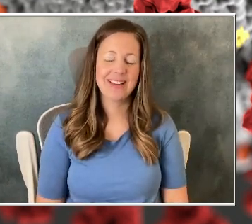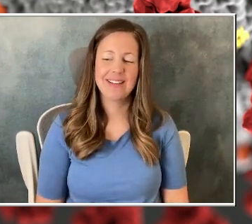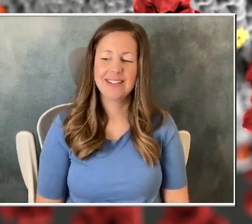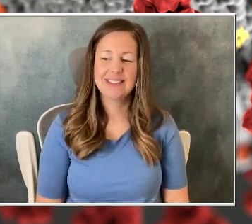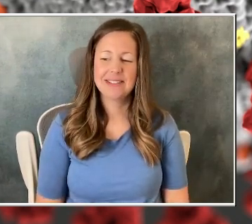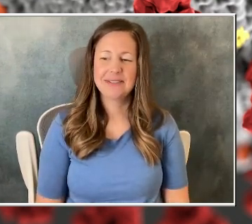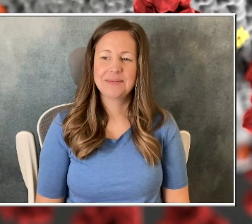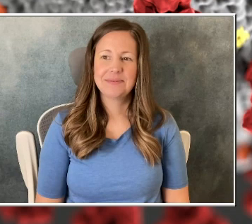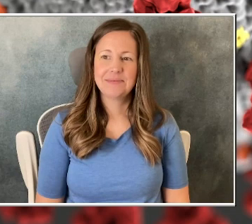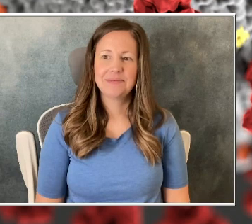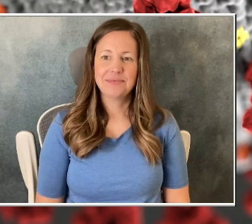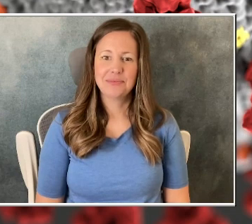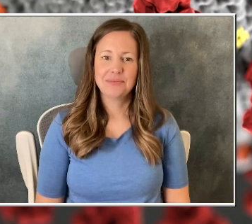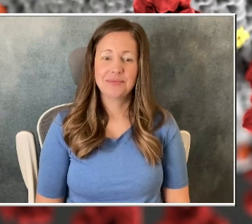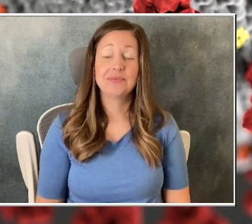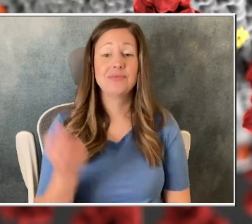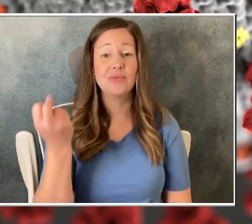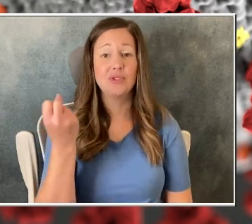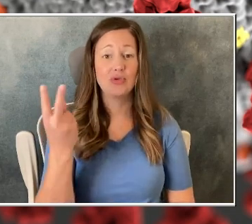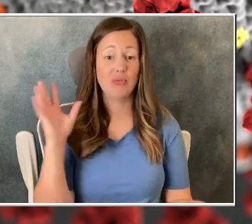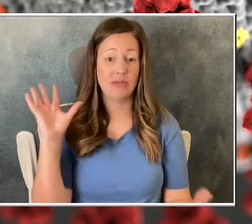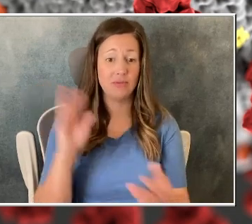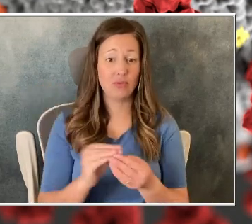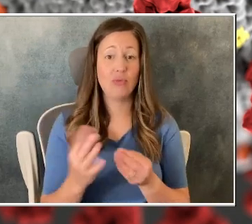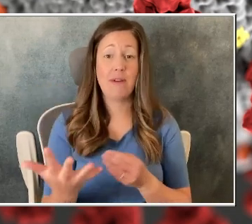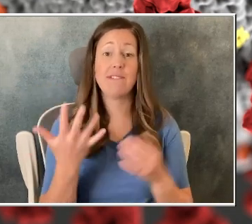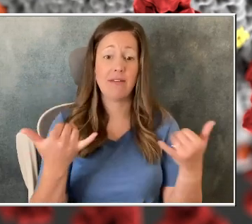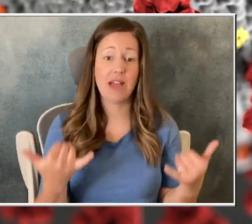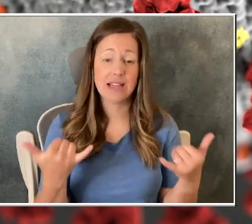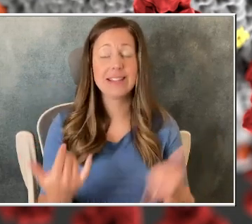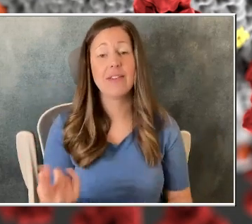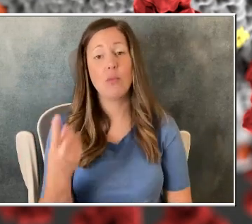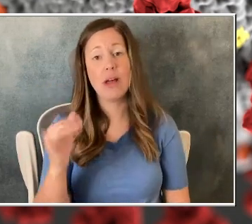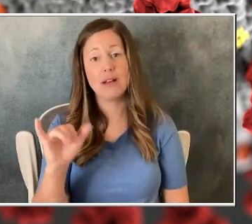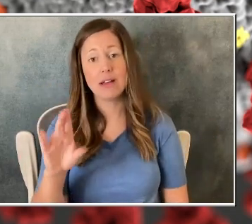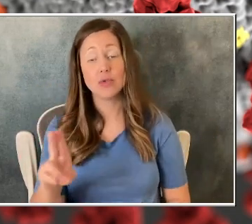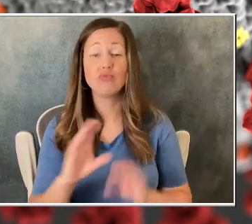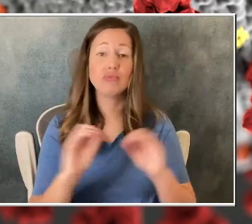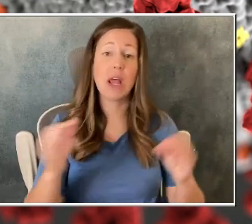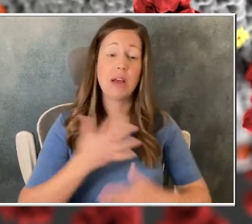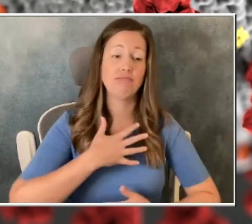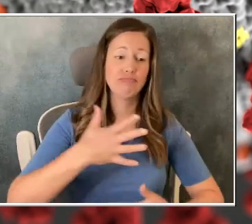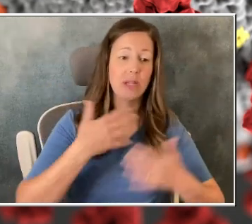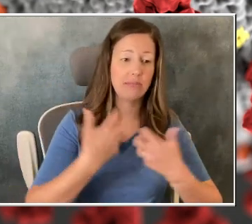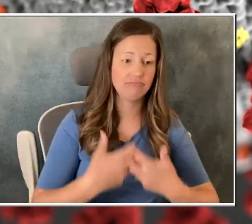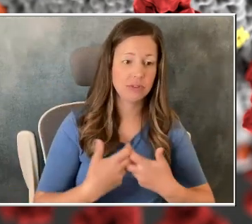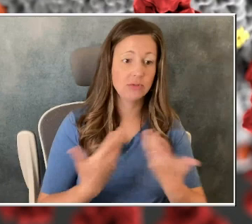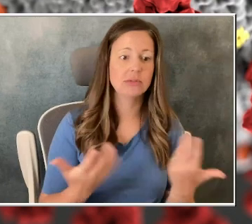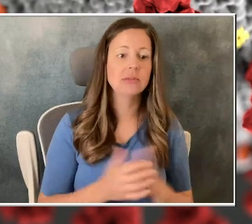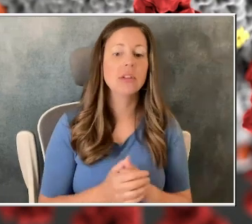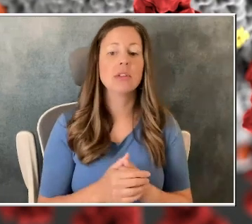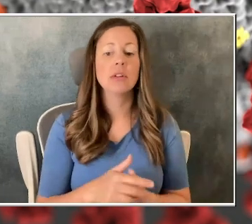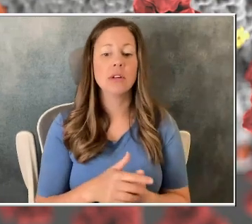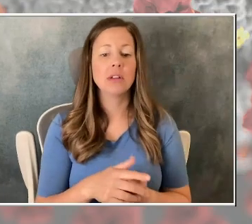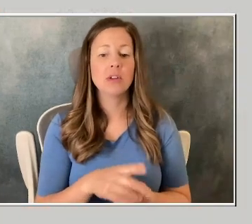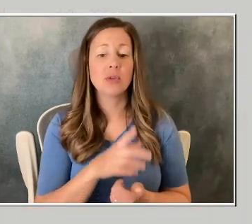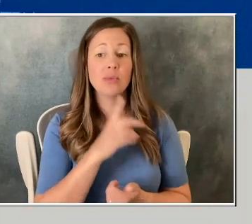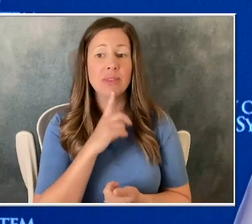2. 12 total, but 5 active, 1 in the ICU, 0 on the ventilator. And we should state